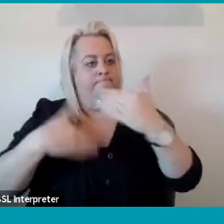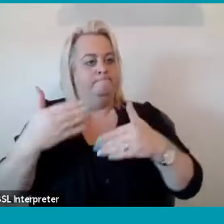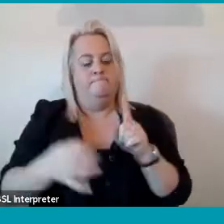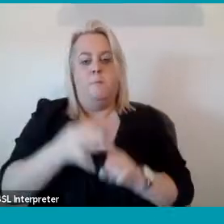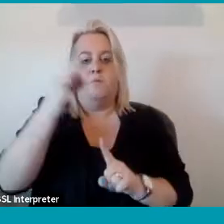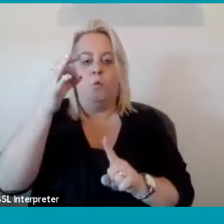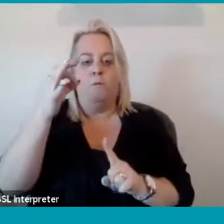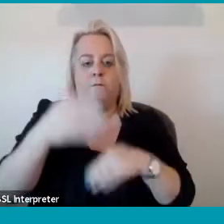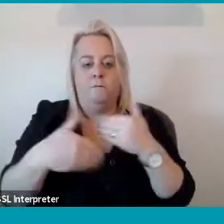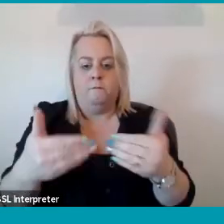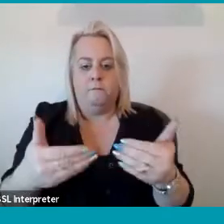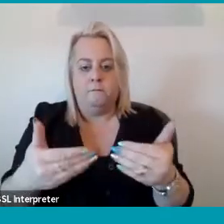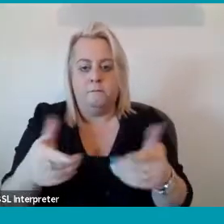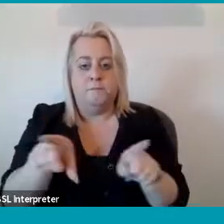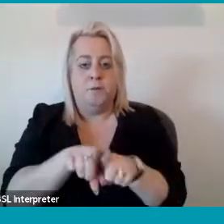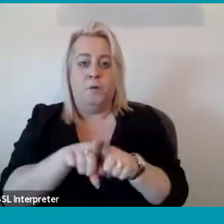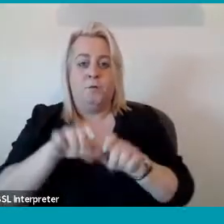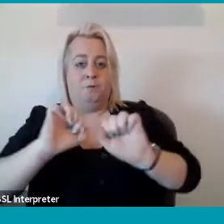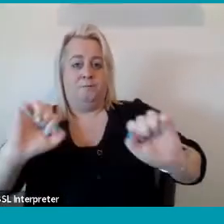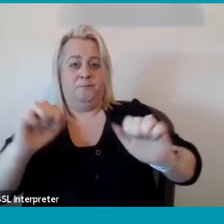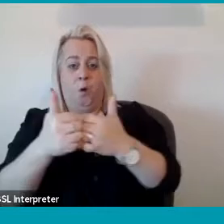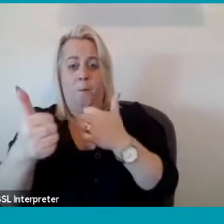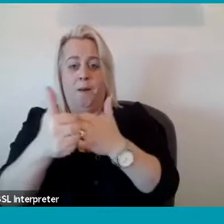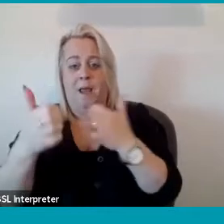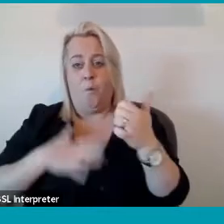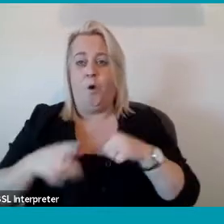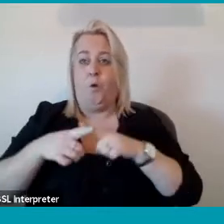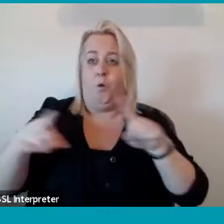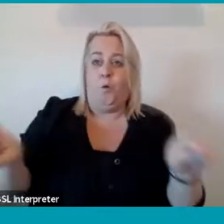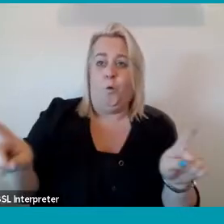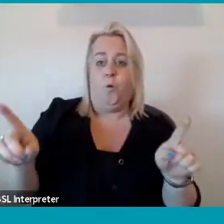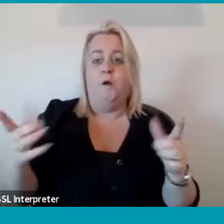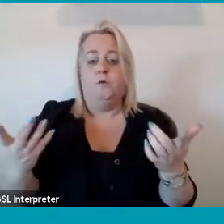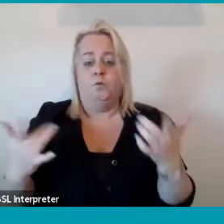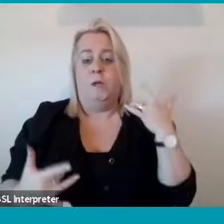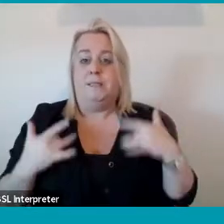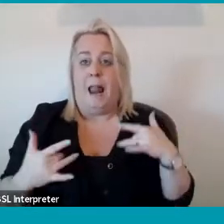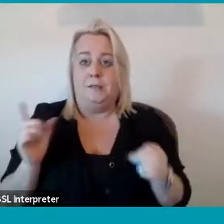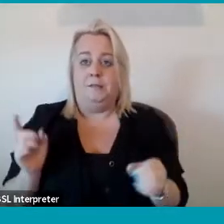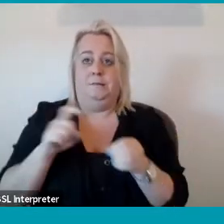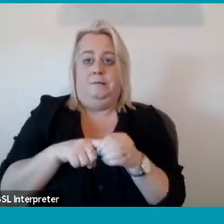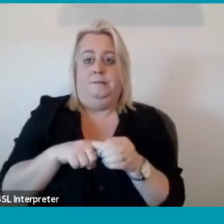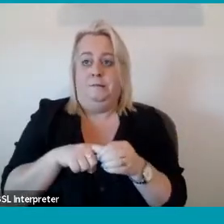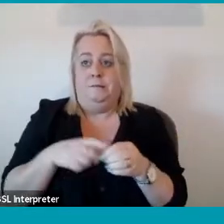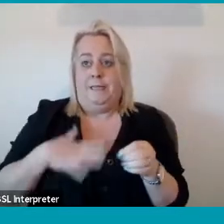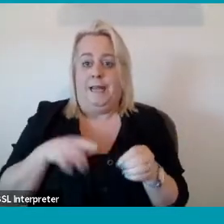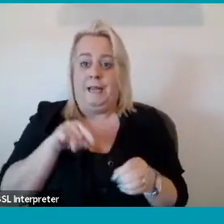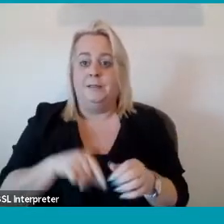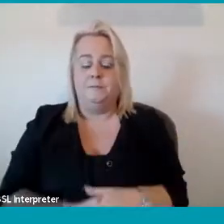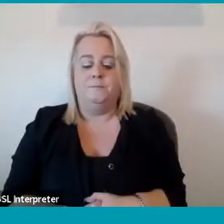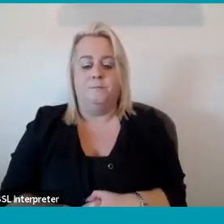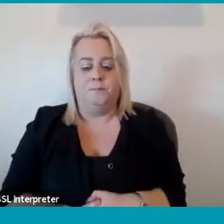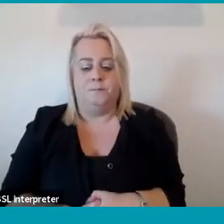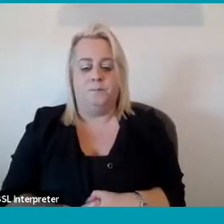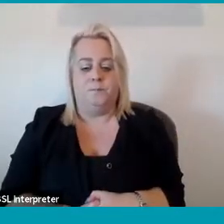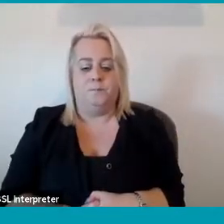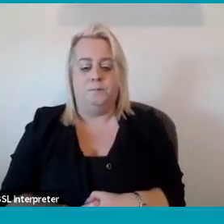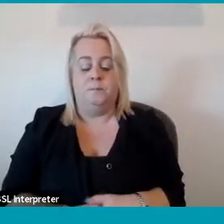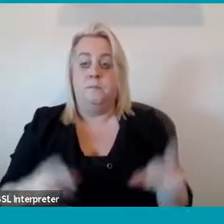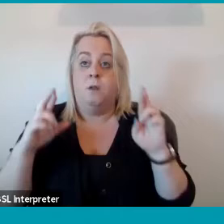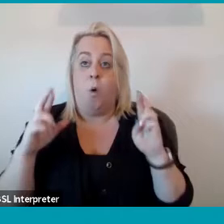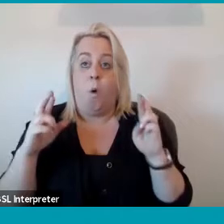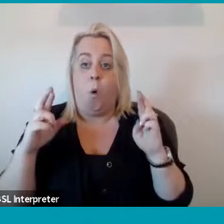which is such an amazing untapped pool of talent. So I hope you enjoy the webinar